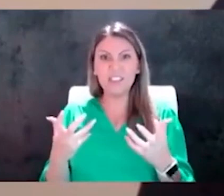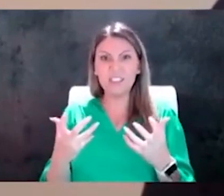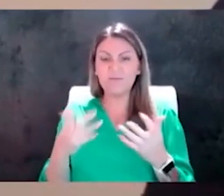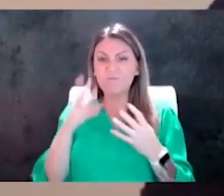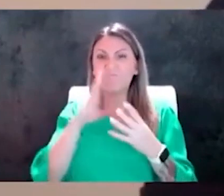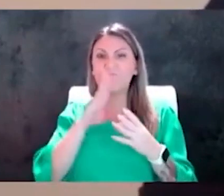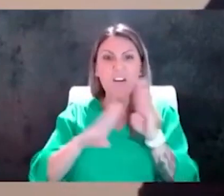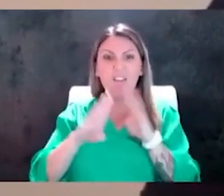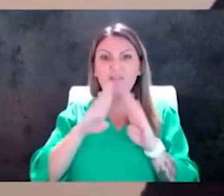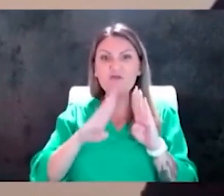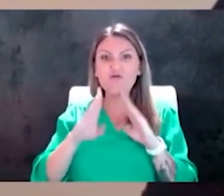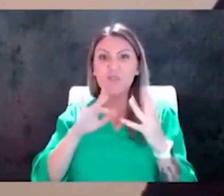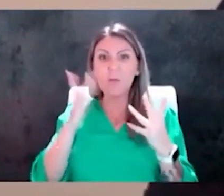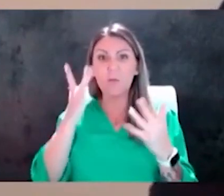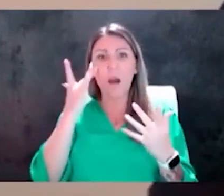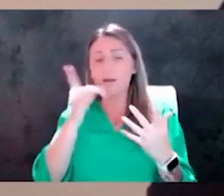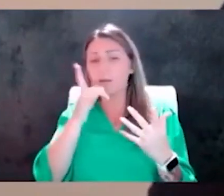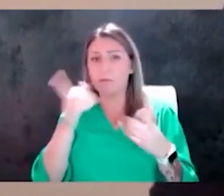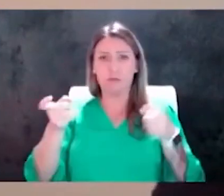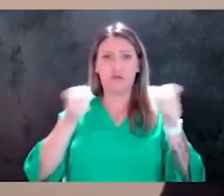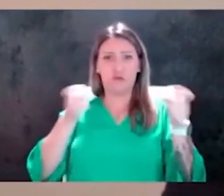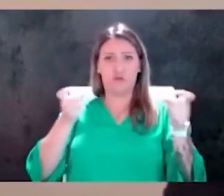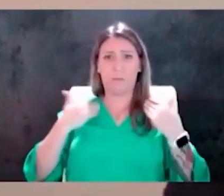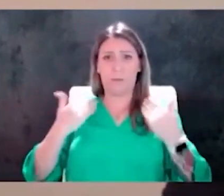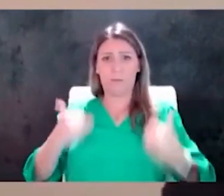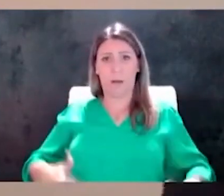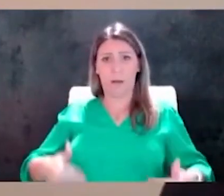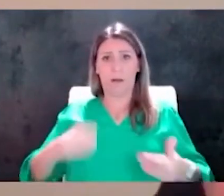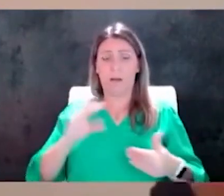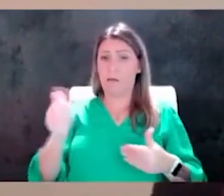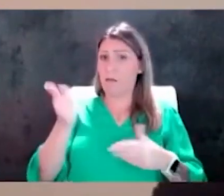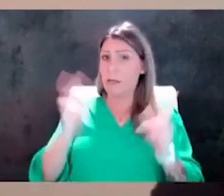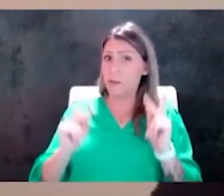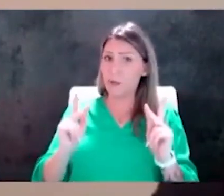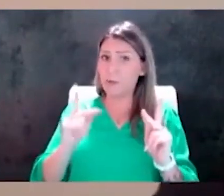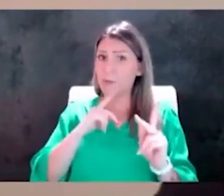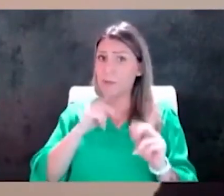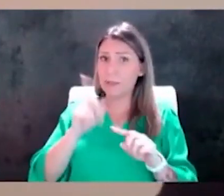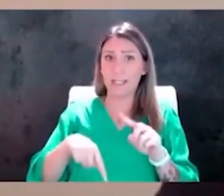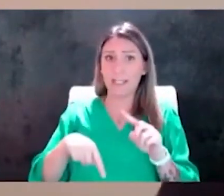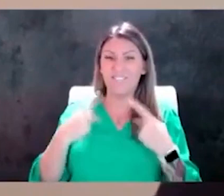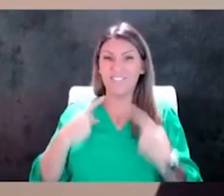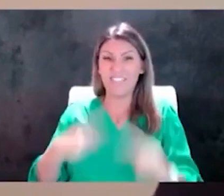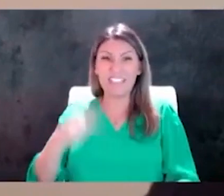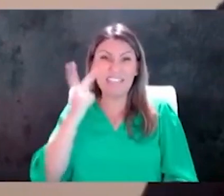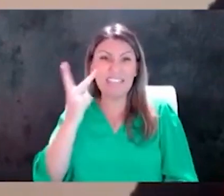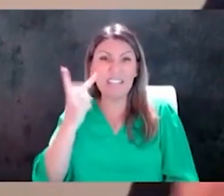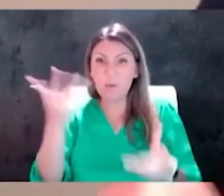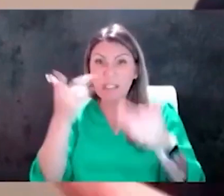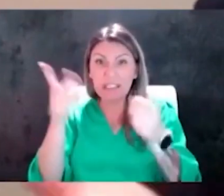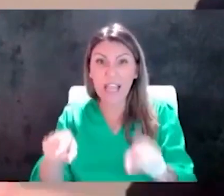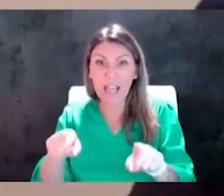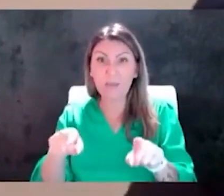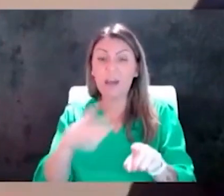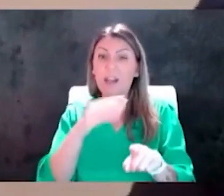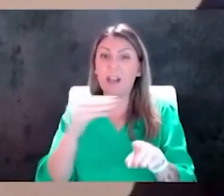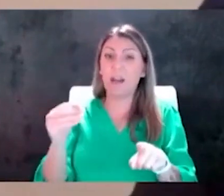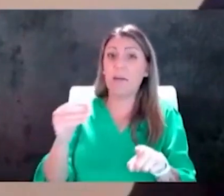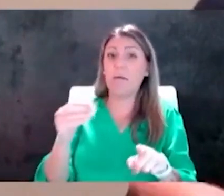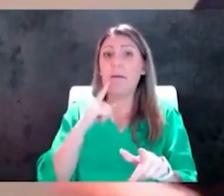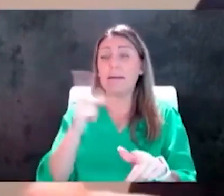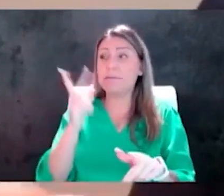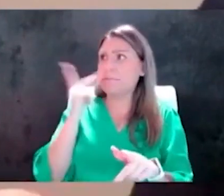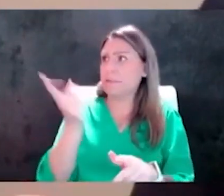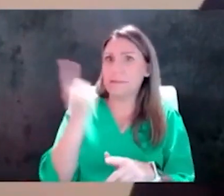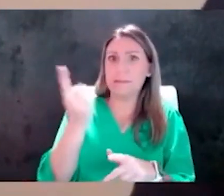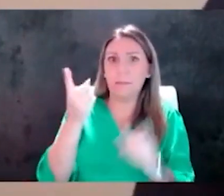because I don't have control over my body, and other people can't physically see what's happening, but they can see that something's happening